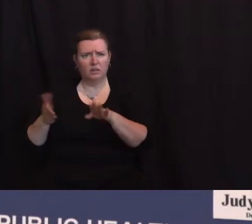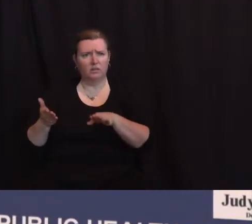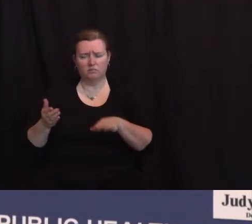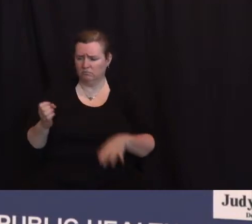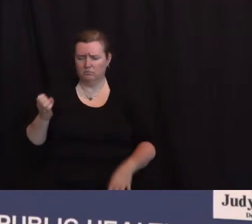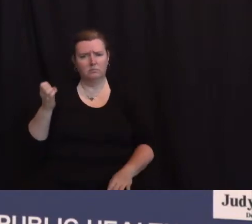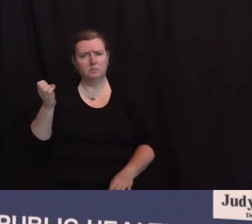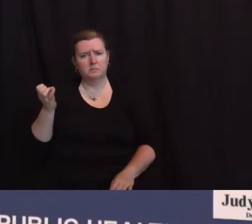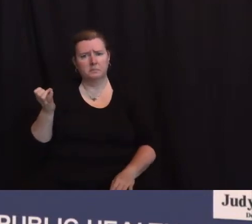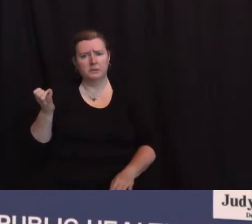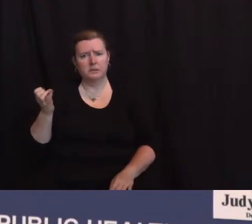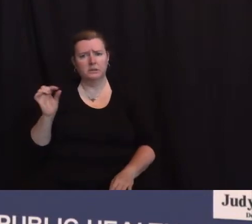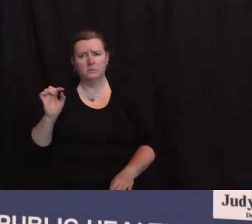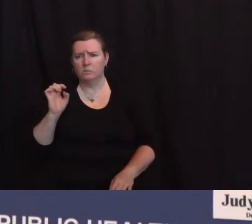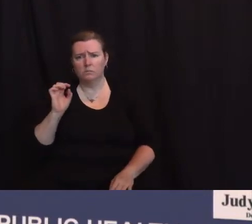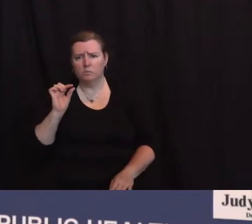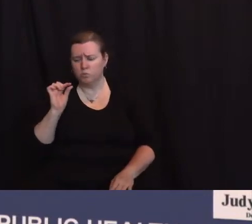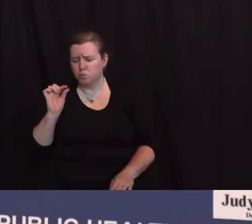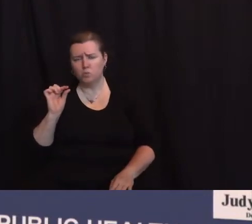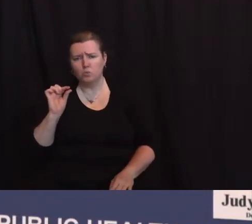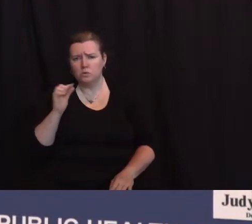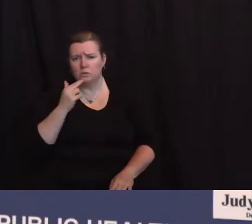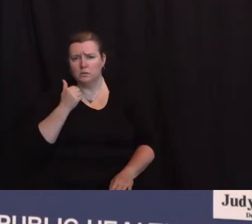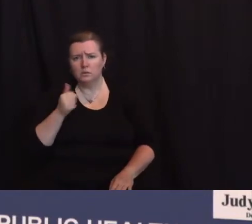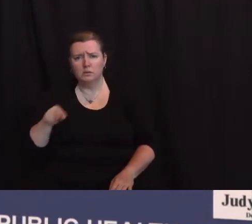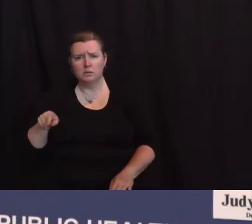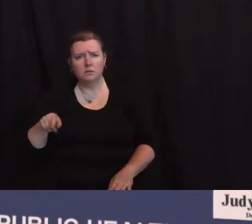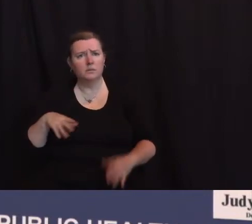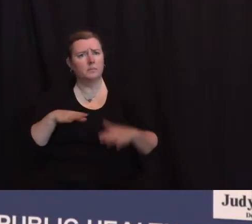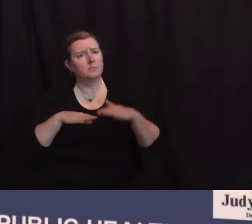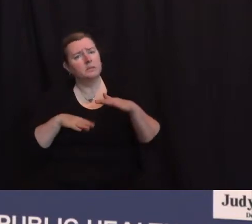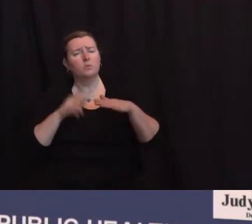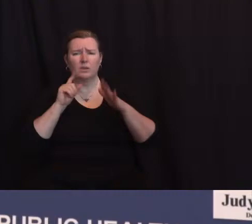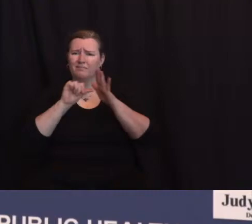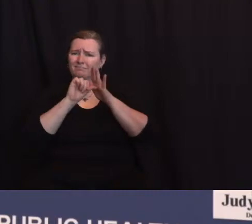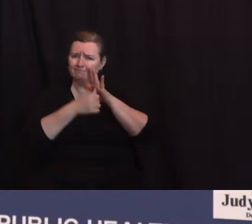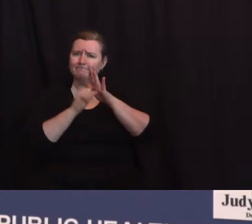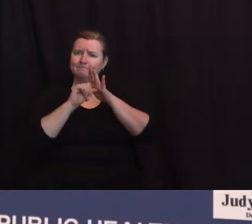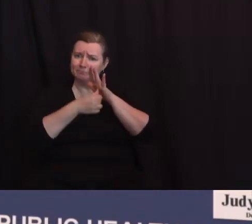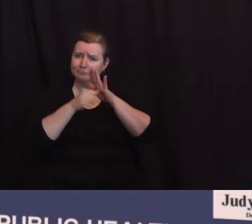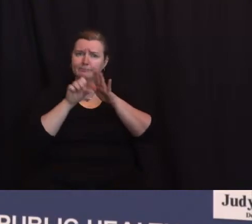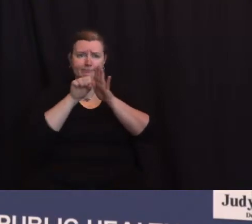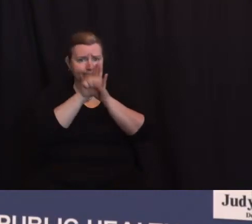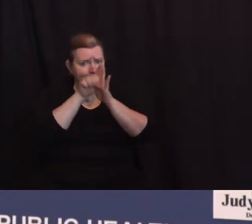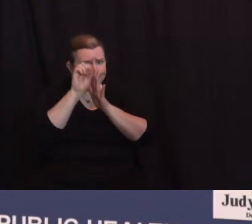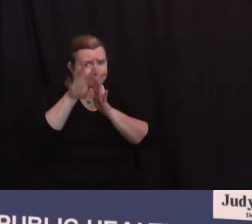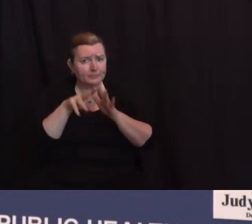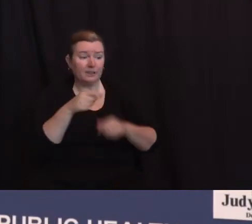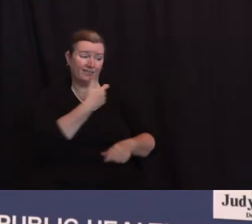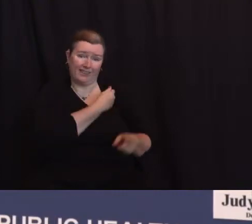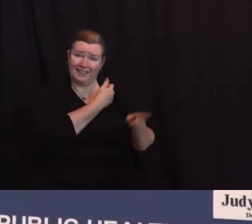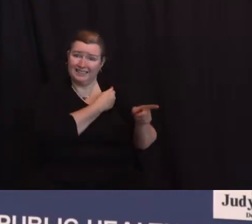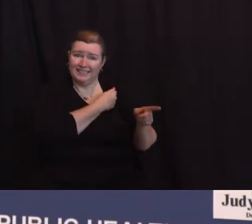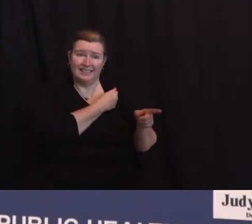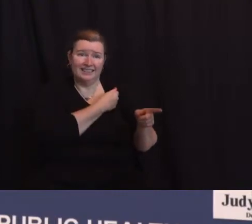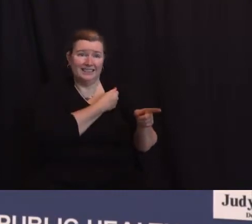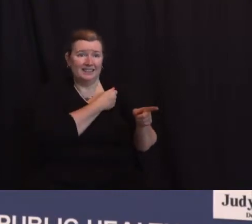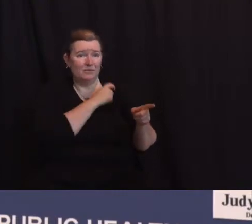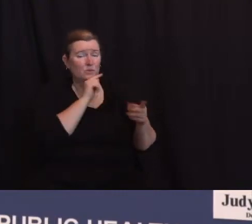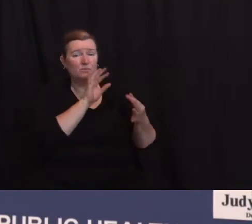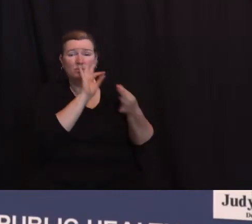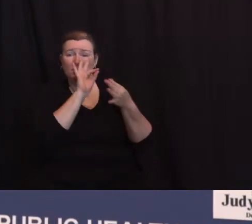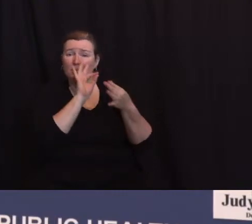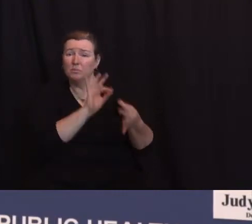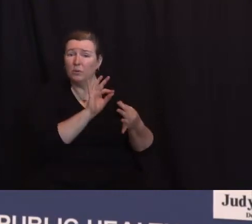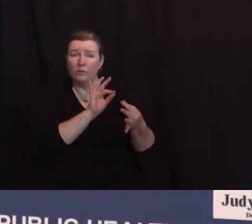small. So basically, I'm just going to reiterate the message. The vaccines we have, they're not perfect, but they're pretty